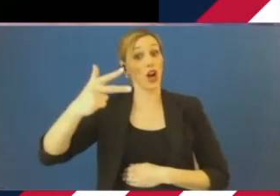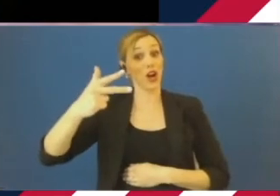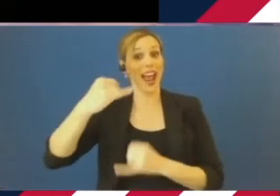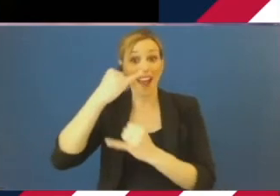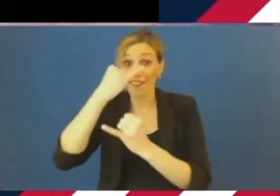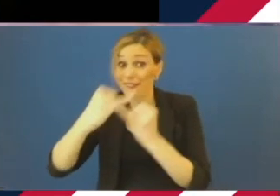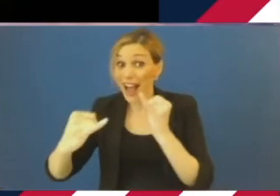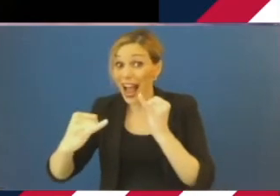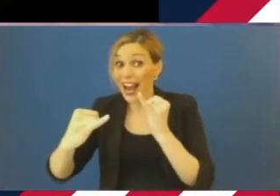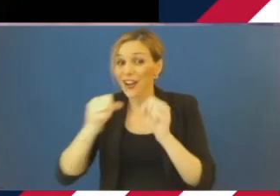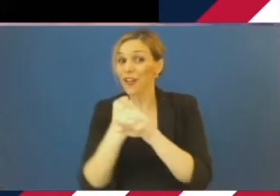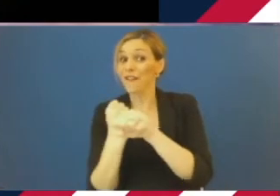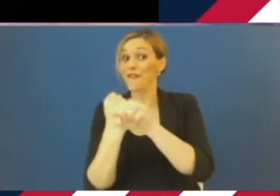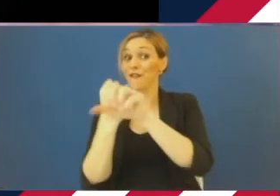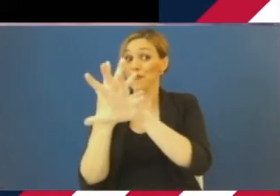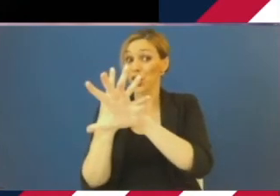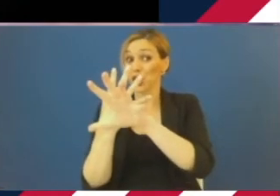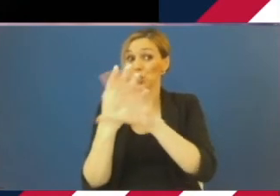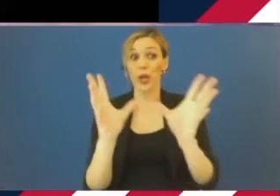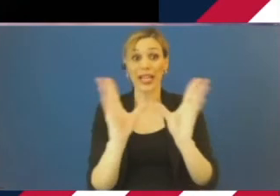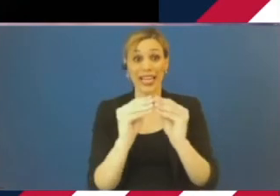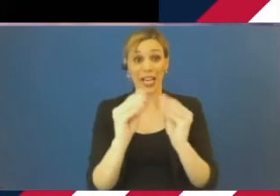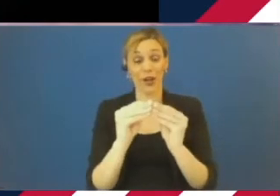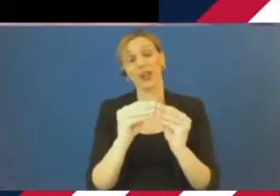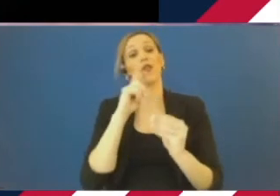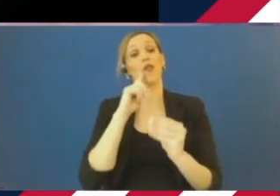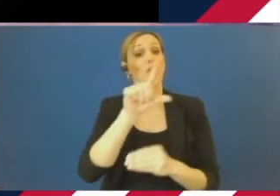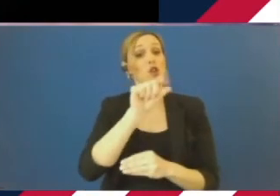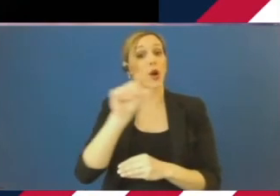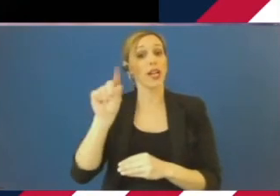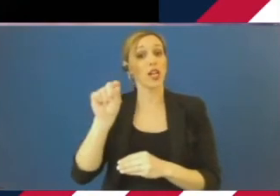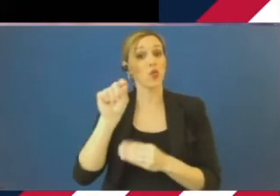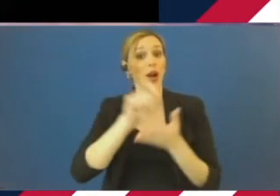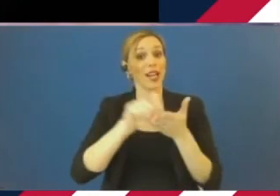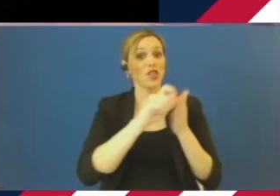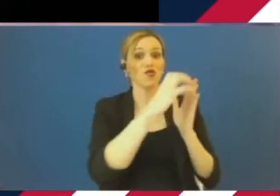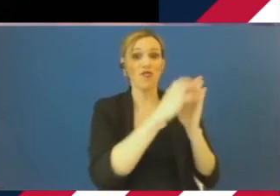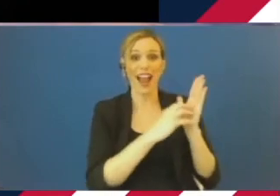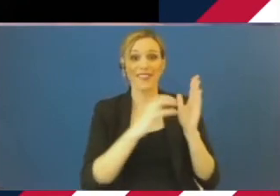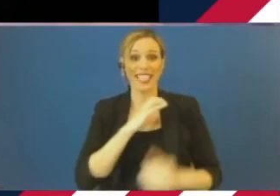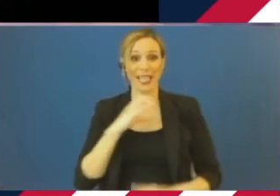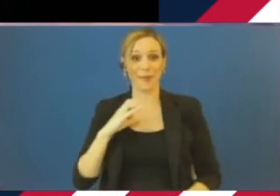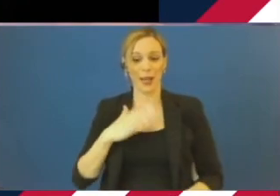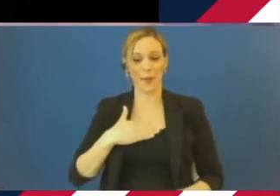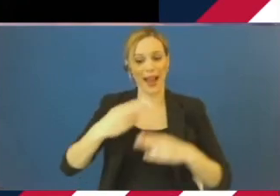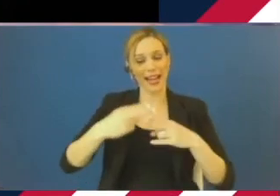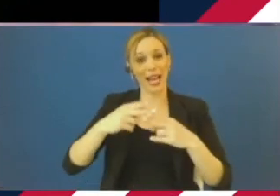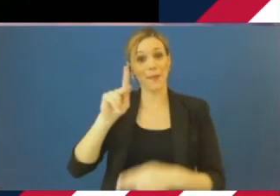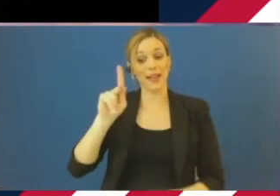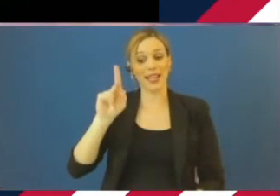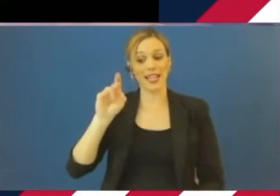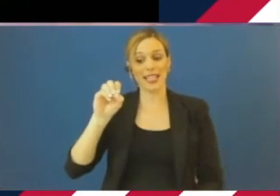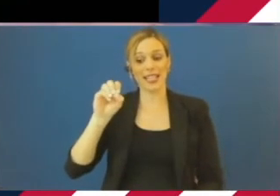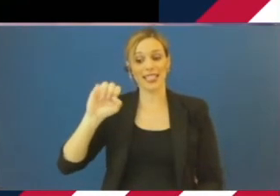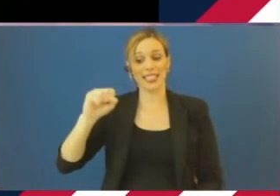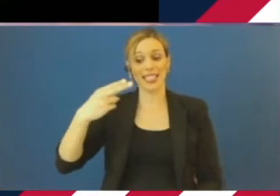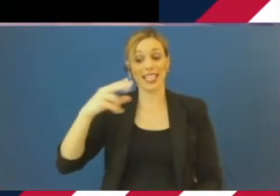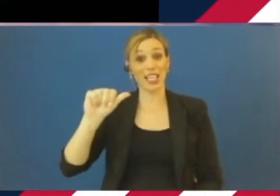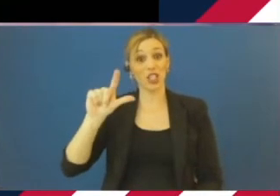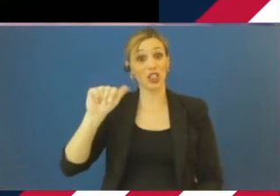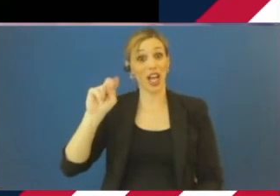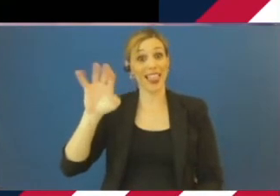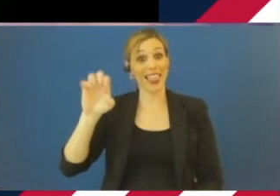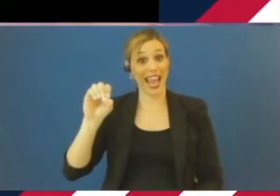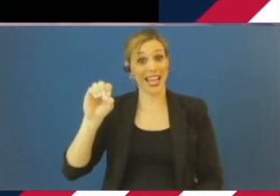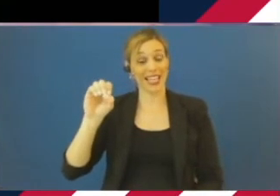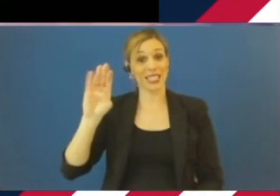Platform Drafting Committee. I am Keisha Lance Bottoms, and I have the honor of serving as the 60th mayor of Atlanta, Georgia,